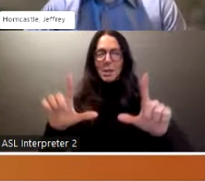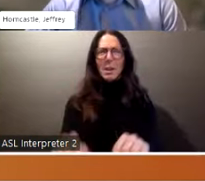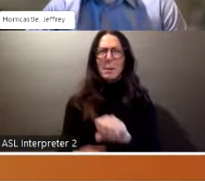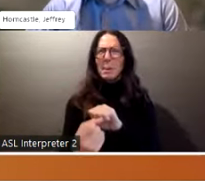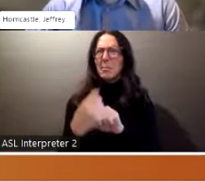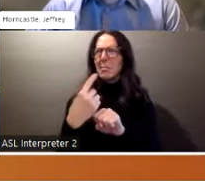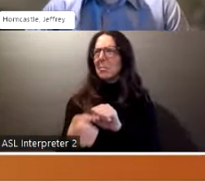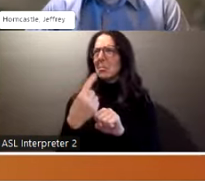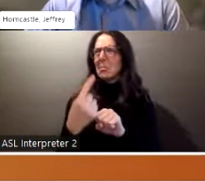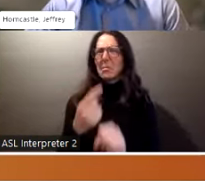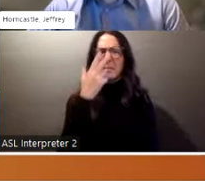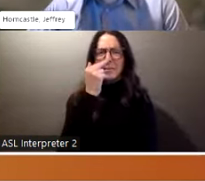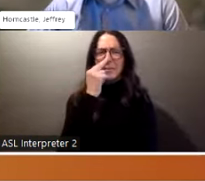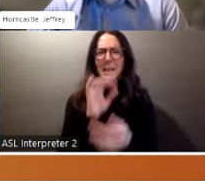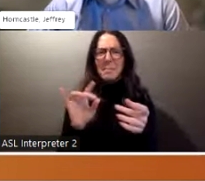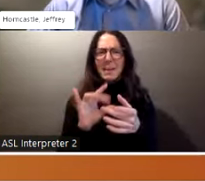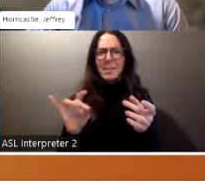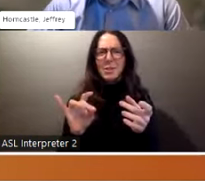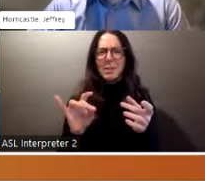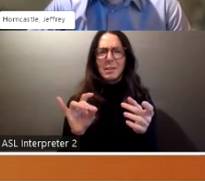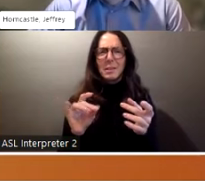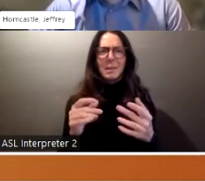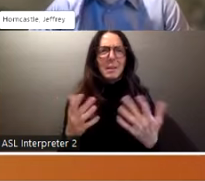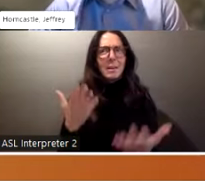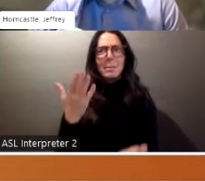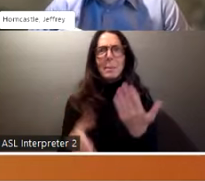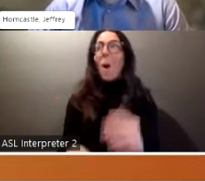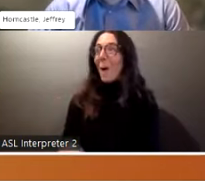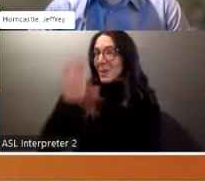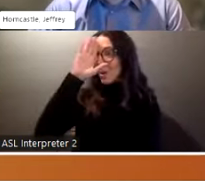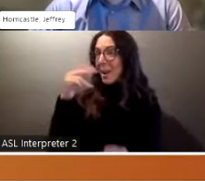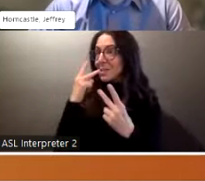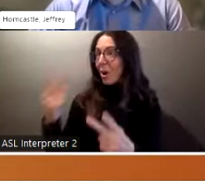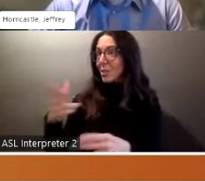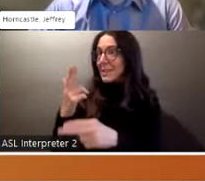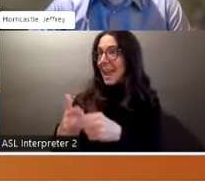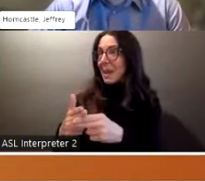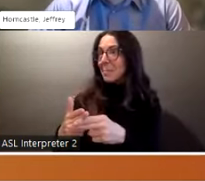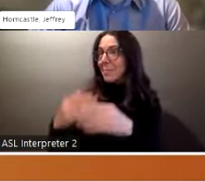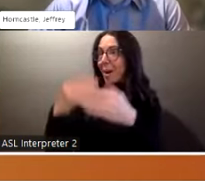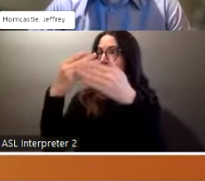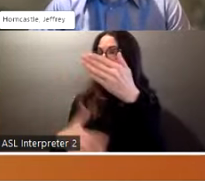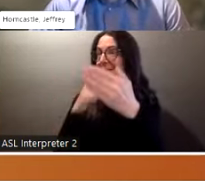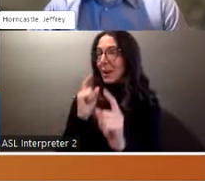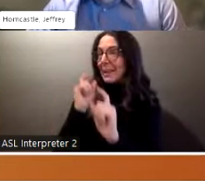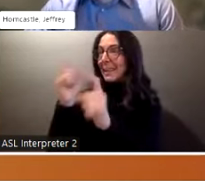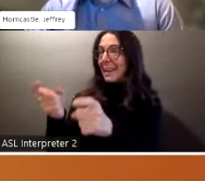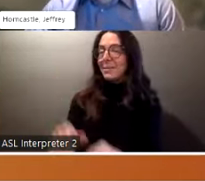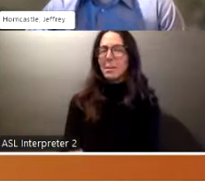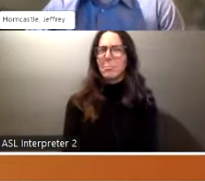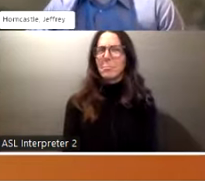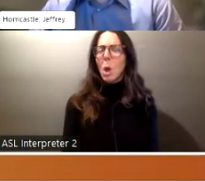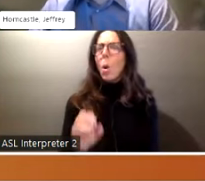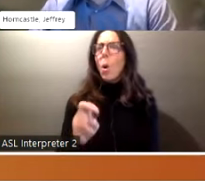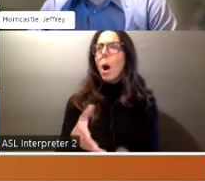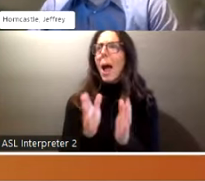message offering a grant, or they saw your name on a list for a prize, or trying to get you to invest